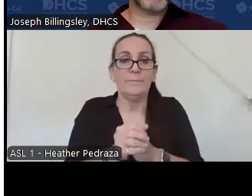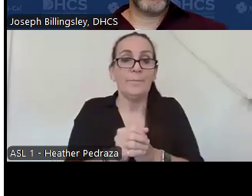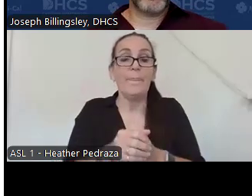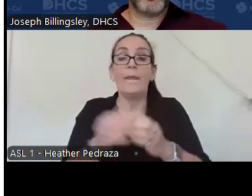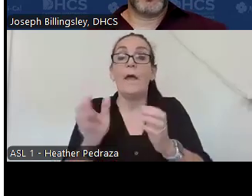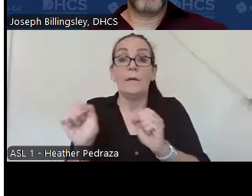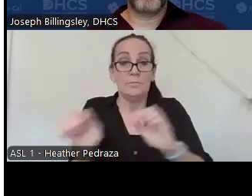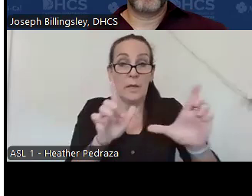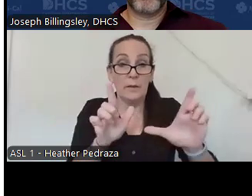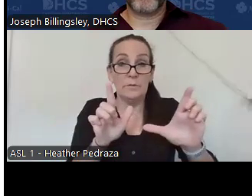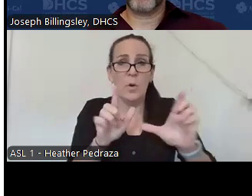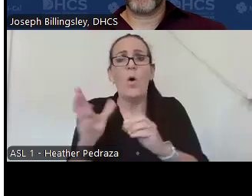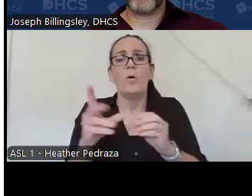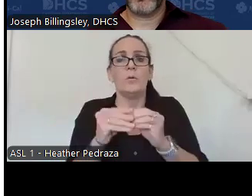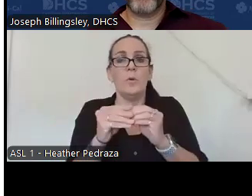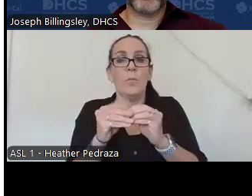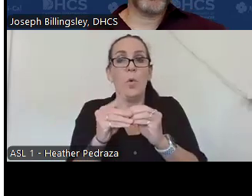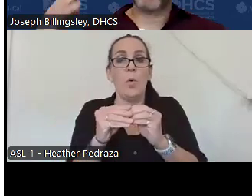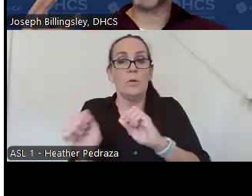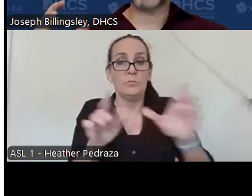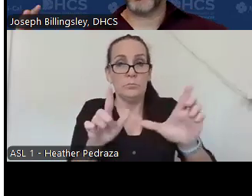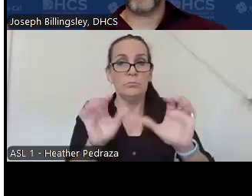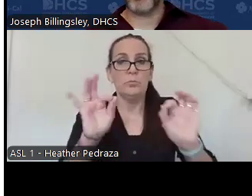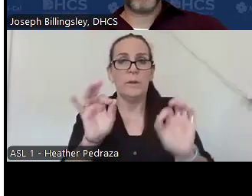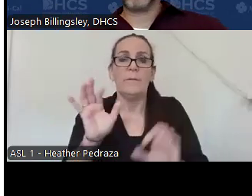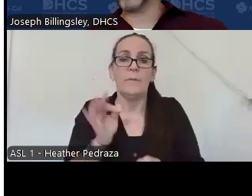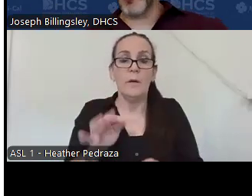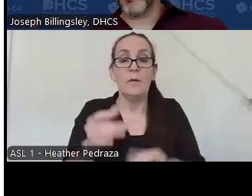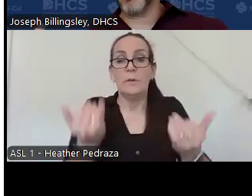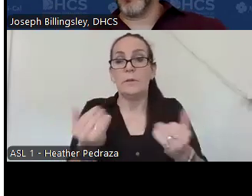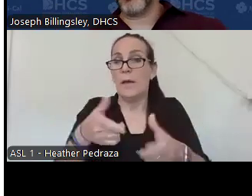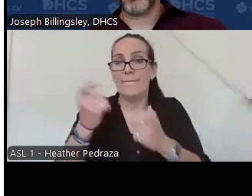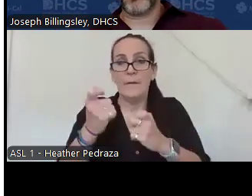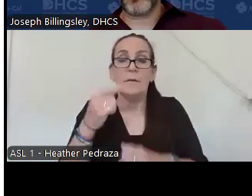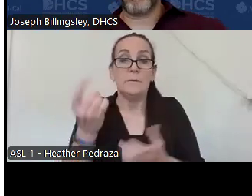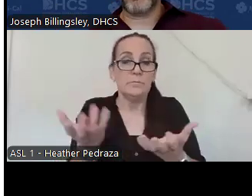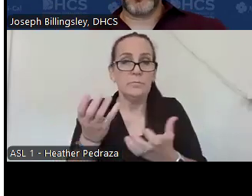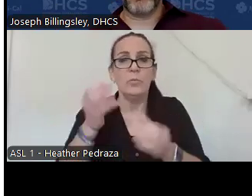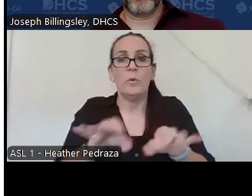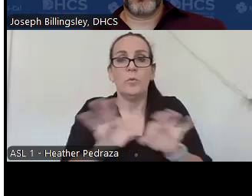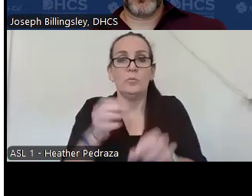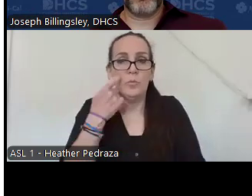Just quickly, this is just, again, recognizing that point that we still have a lot to talk about